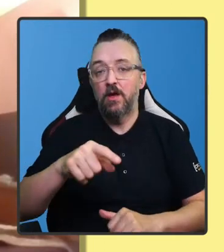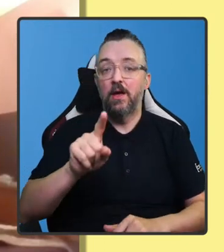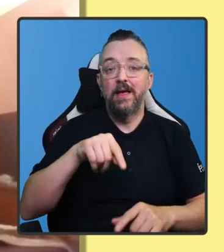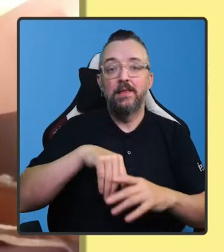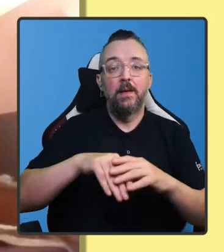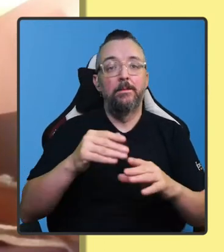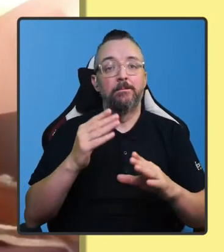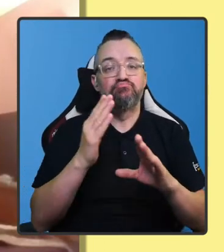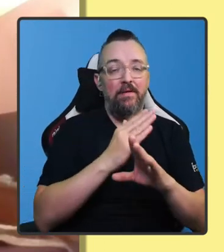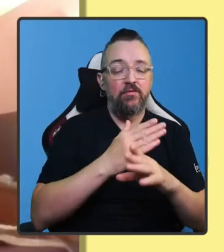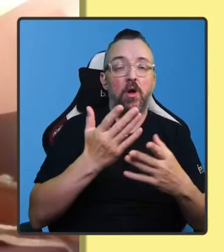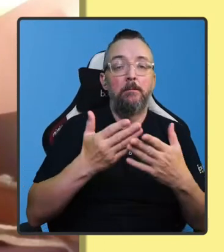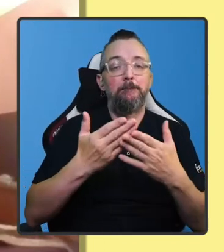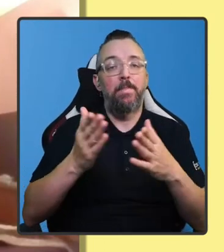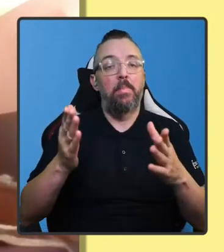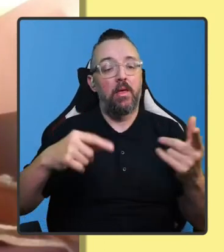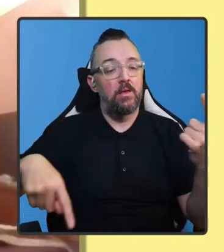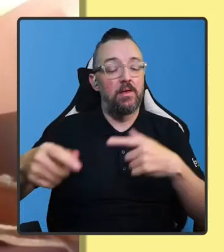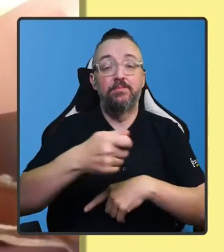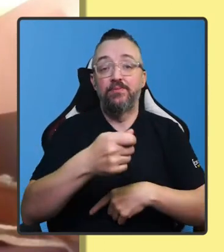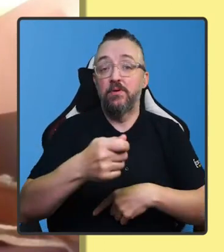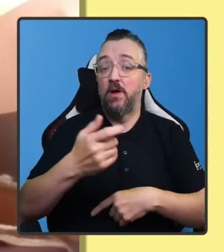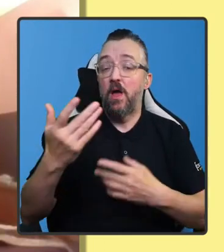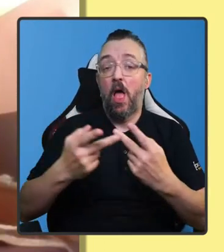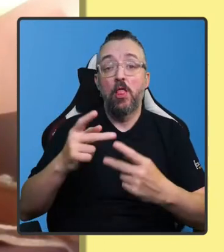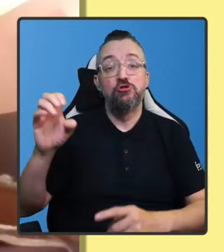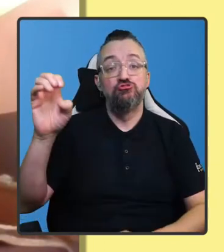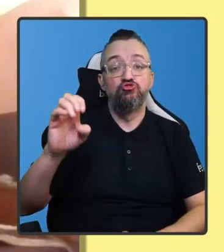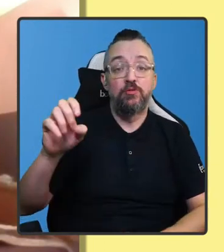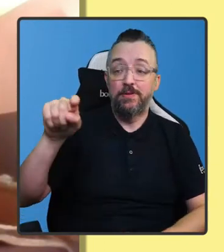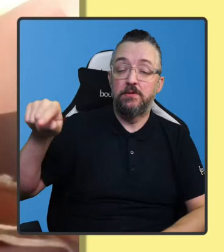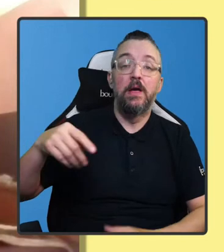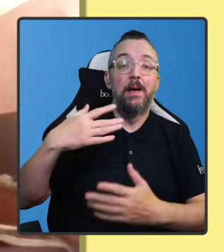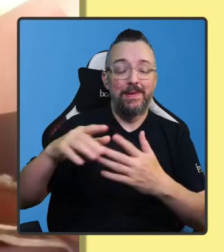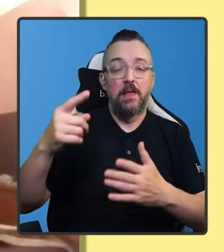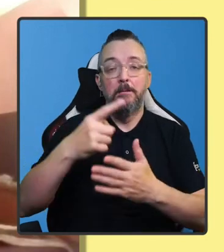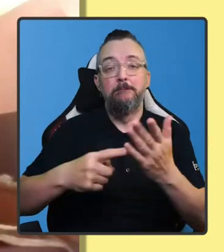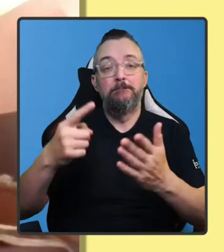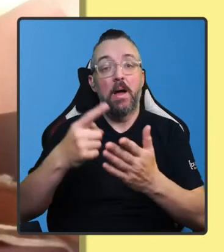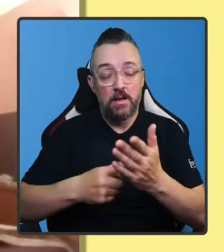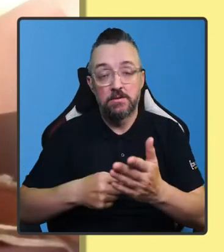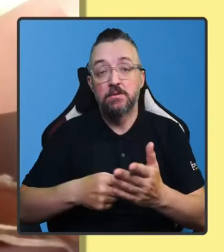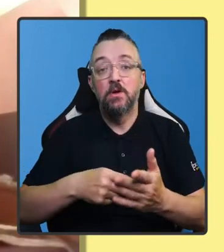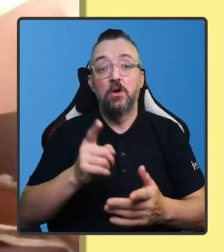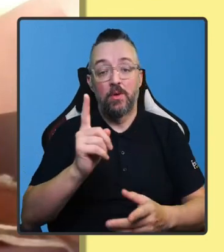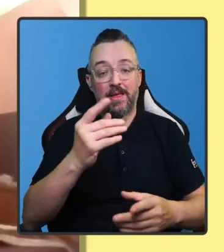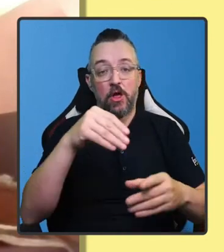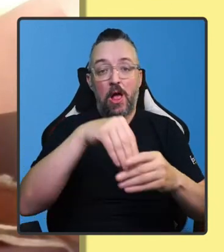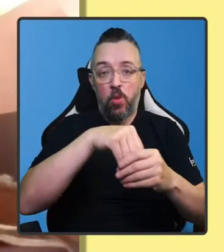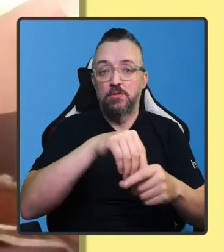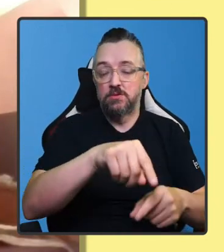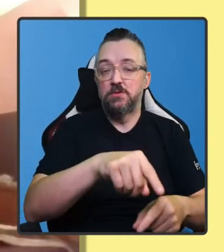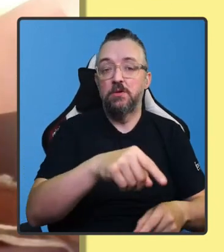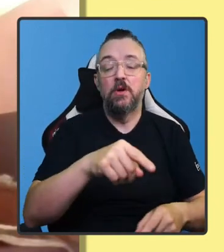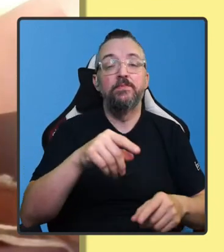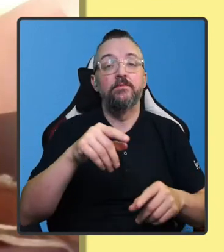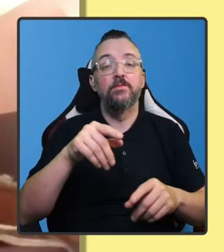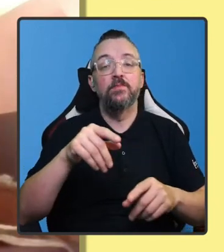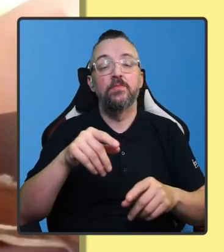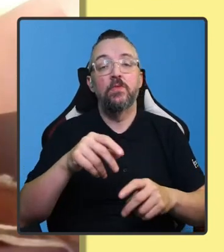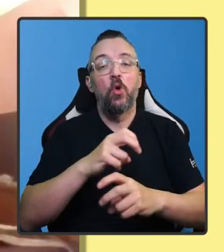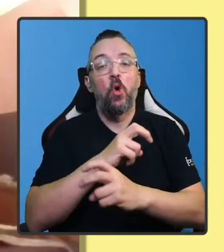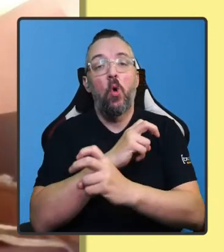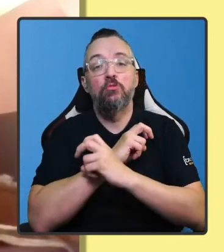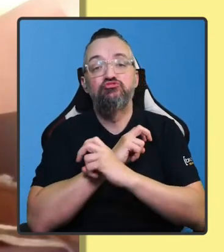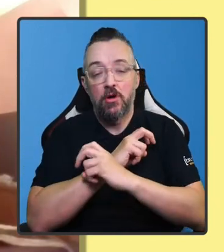use. Many other European countries have already taken to ban the use of products that contain glyphosate. Austria has largely banned the use of glyphosate,